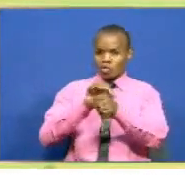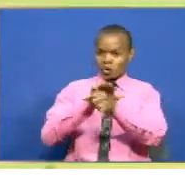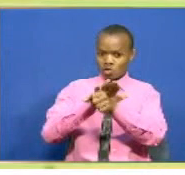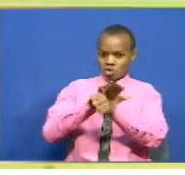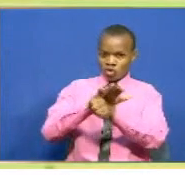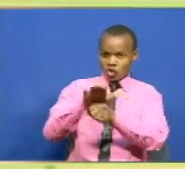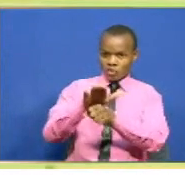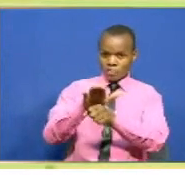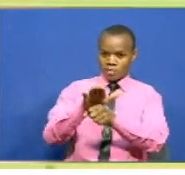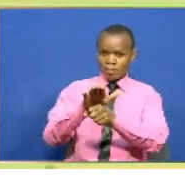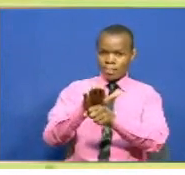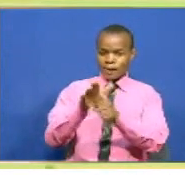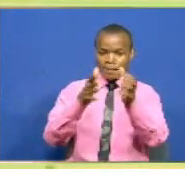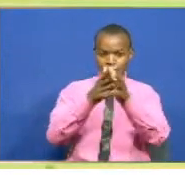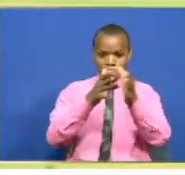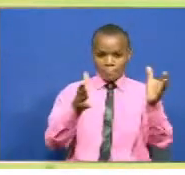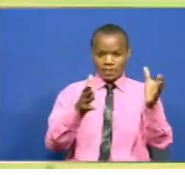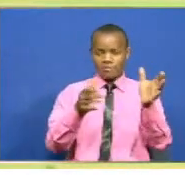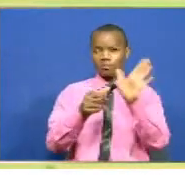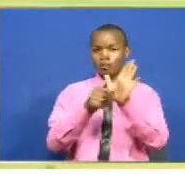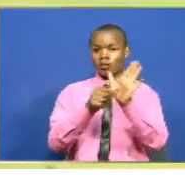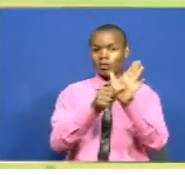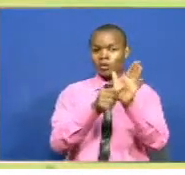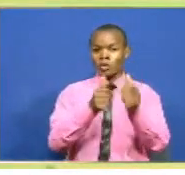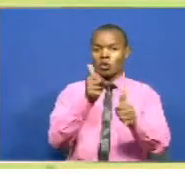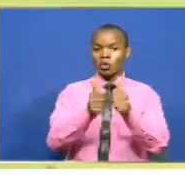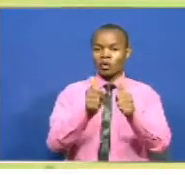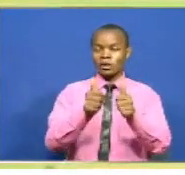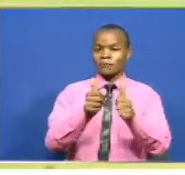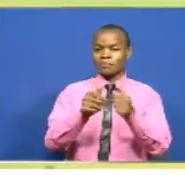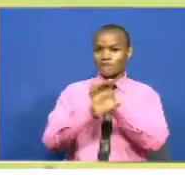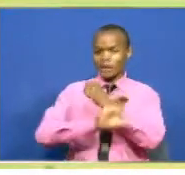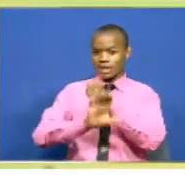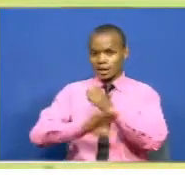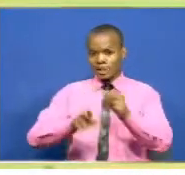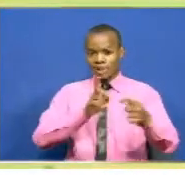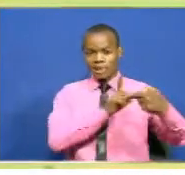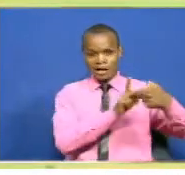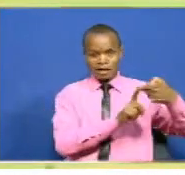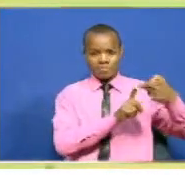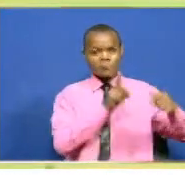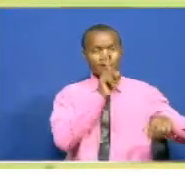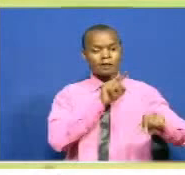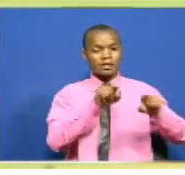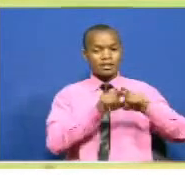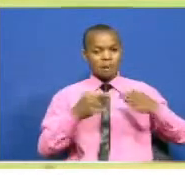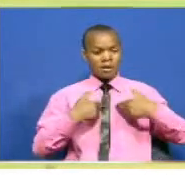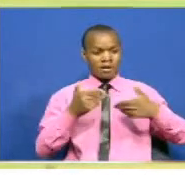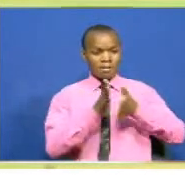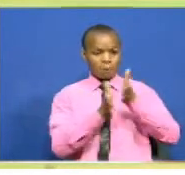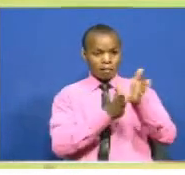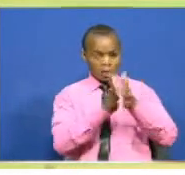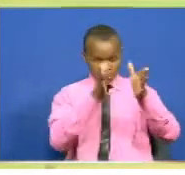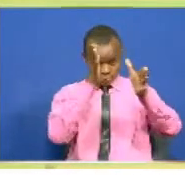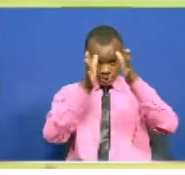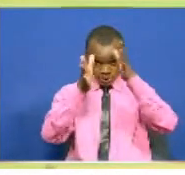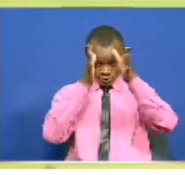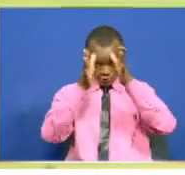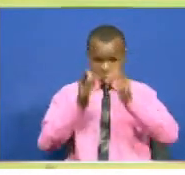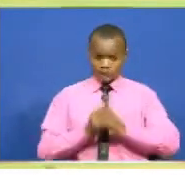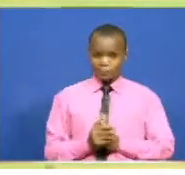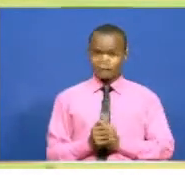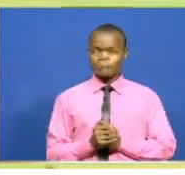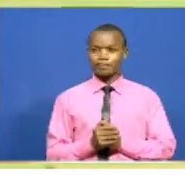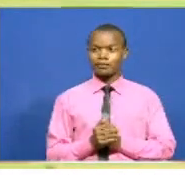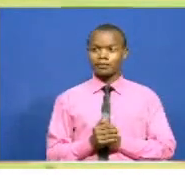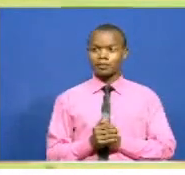one of the major challenges that the country has faced, and we've looked at ways of innovating. So as well as